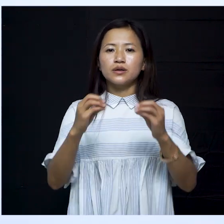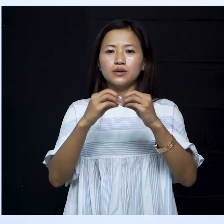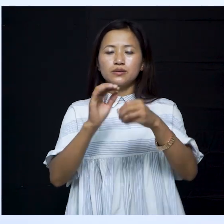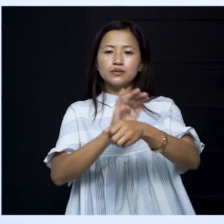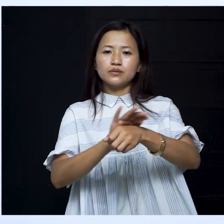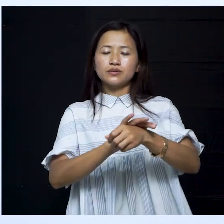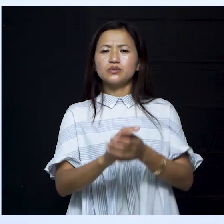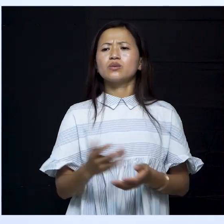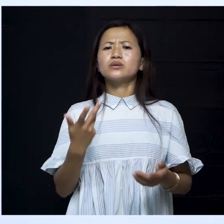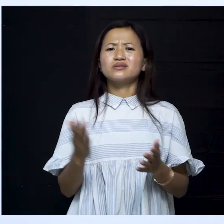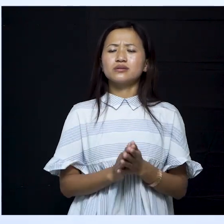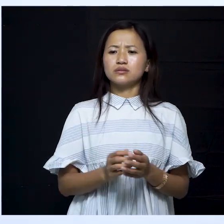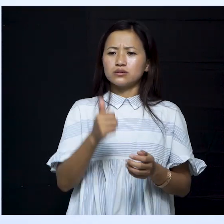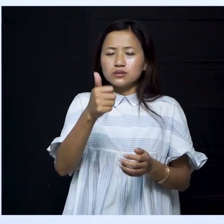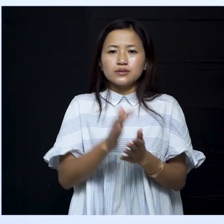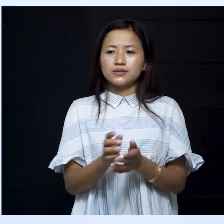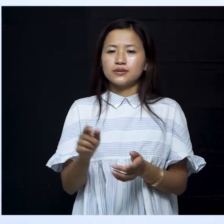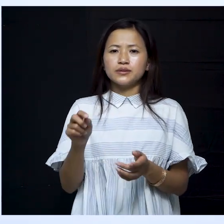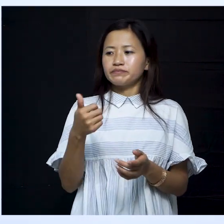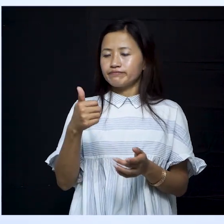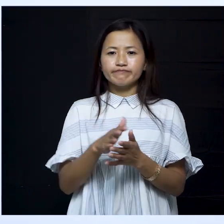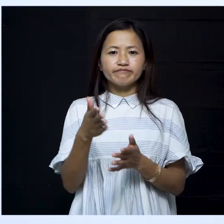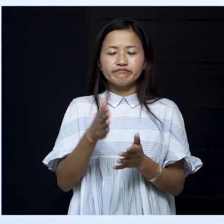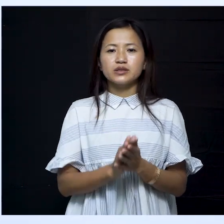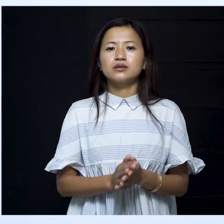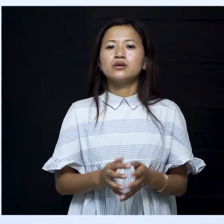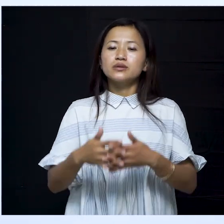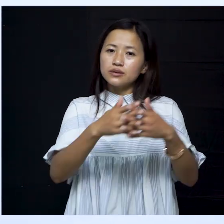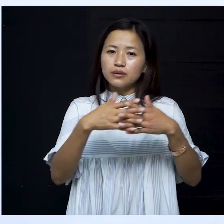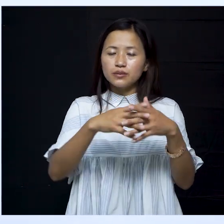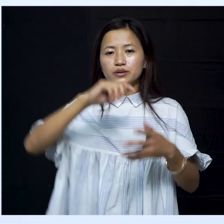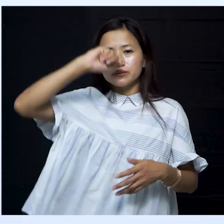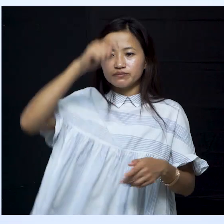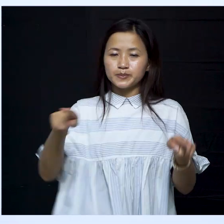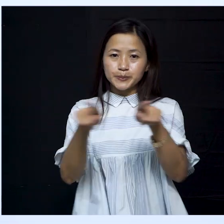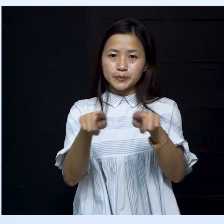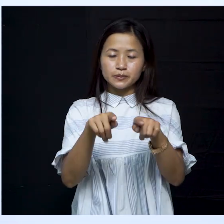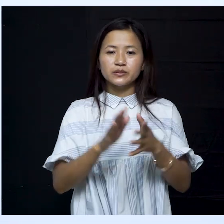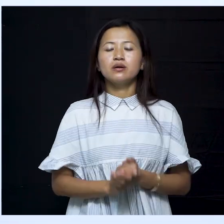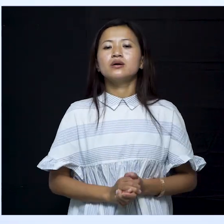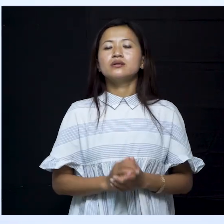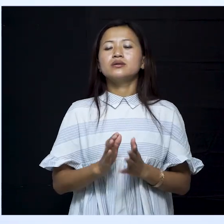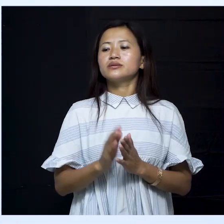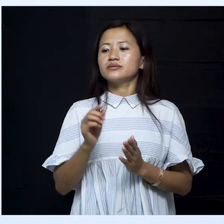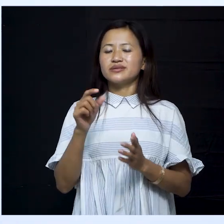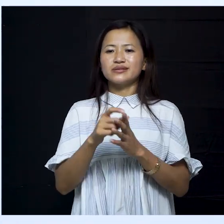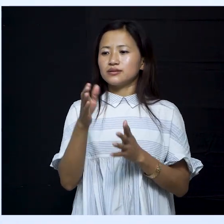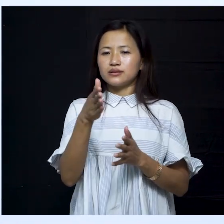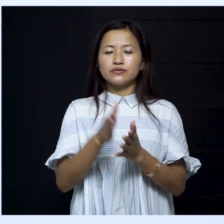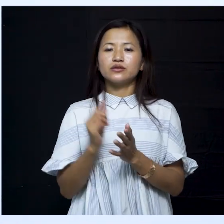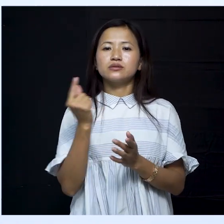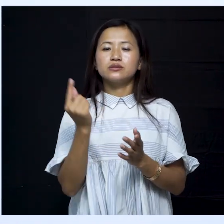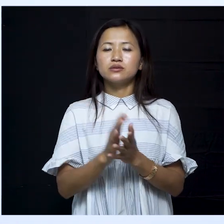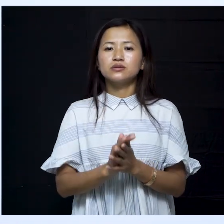is not so good with it. The same thing goes with the American English. It is equally disadvantageous to use language in active